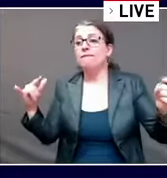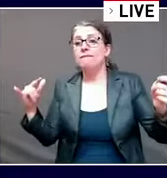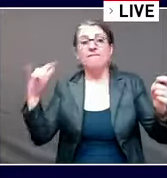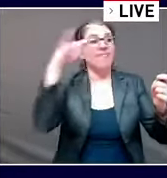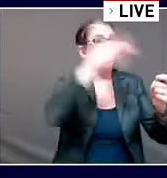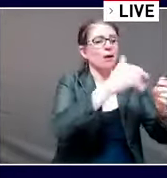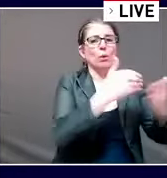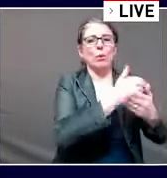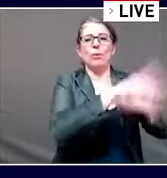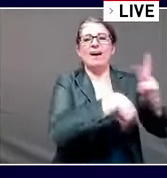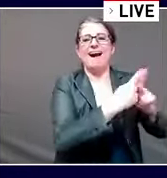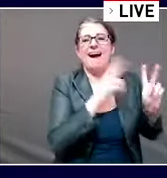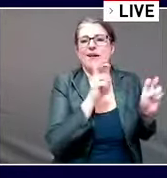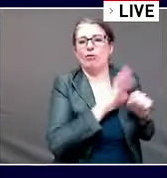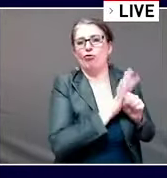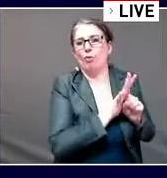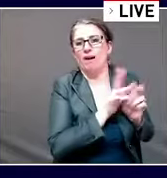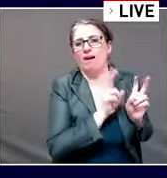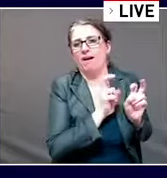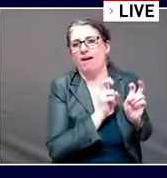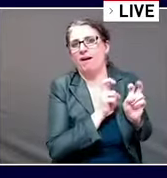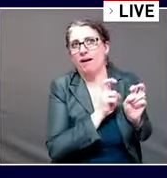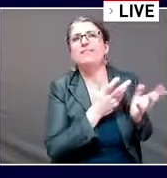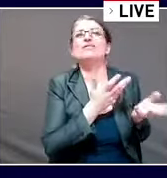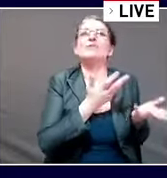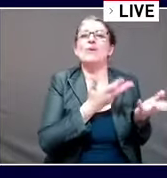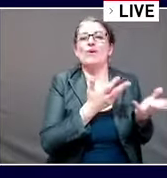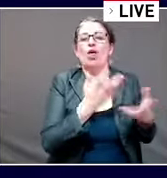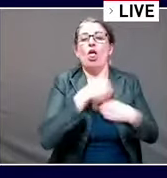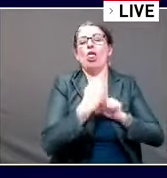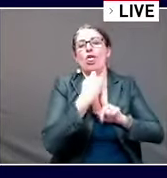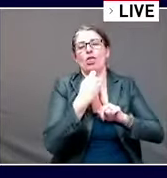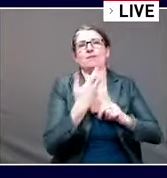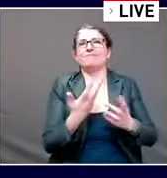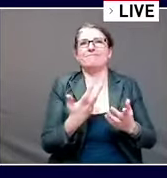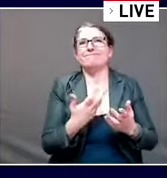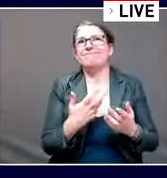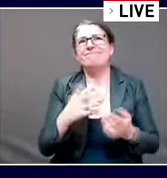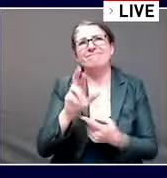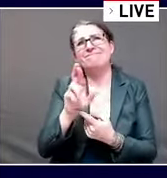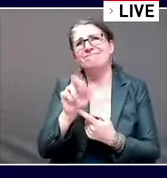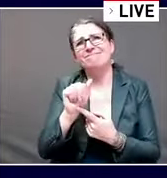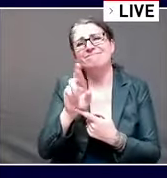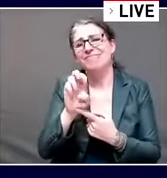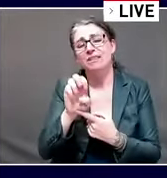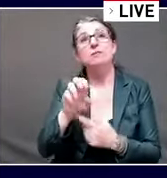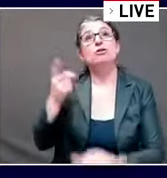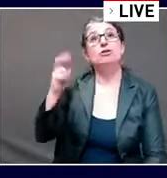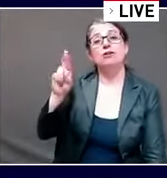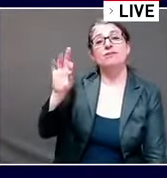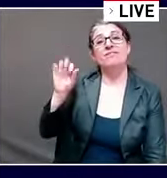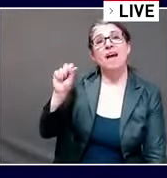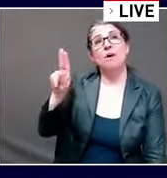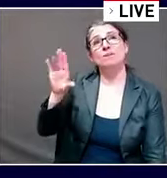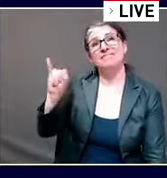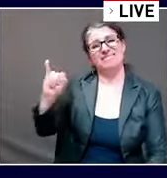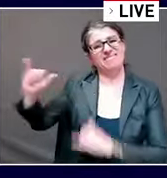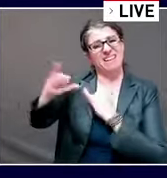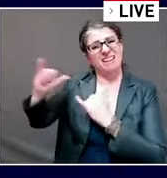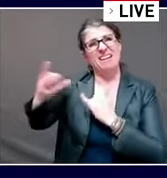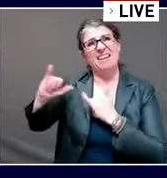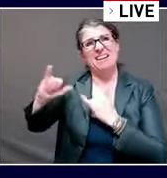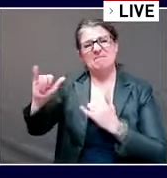events. And thus, again, according to Dr. Fauci, doesn't really impact what we think of in terms of vaccine efficacy. Even if it were to